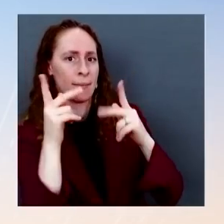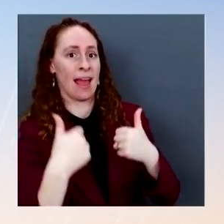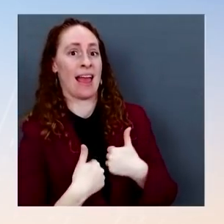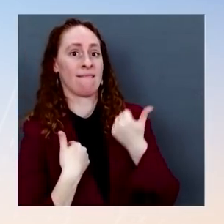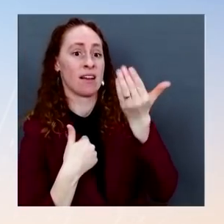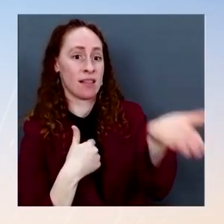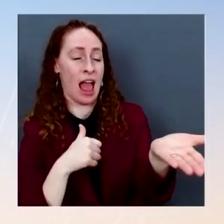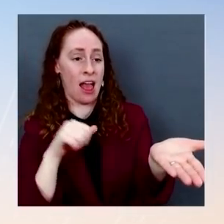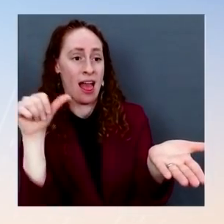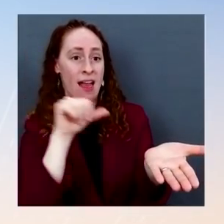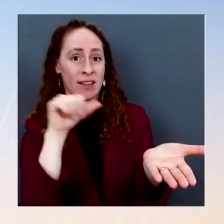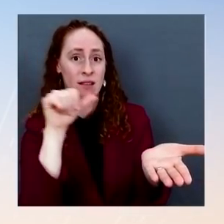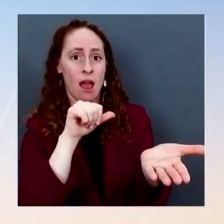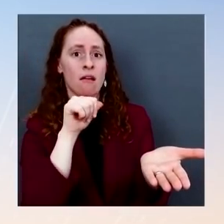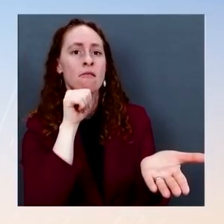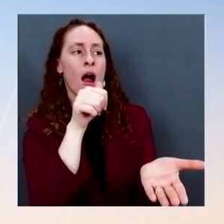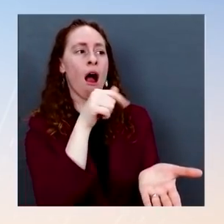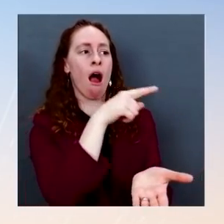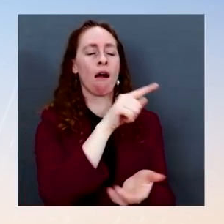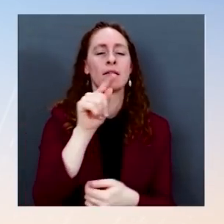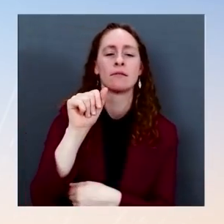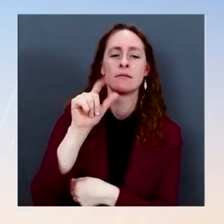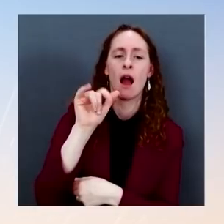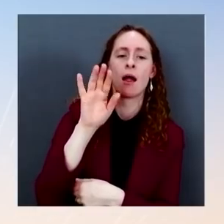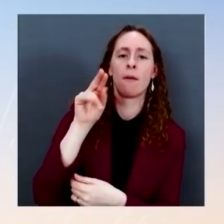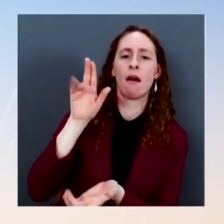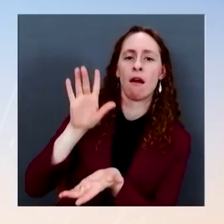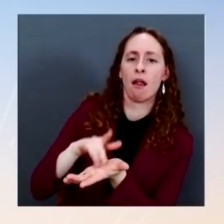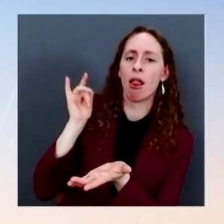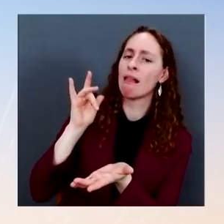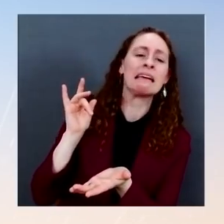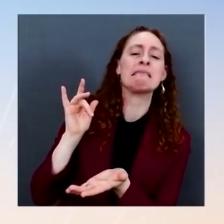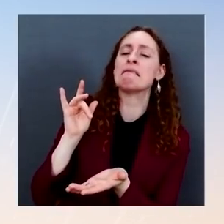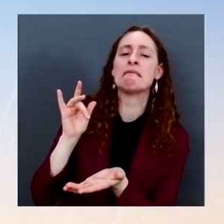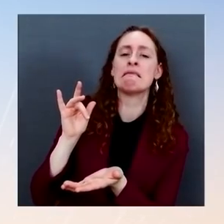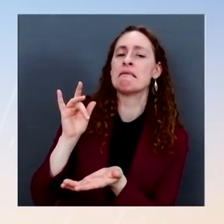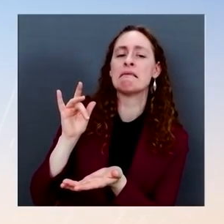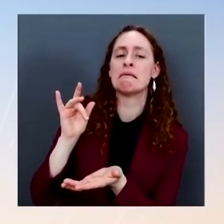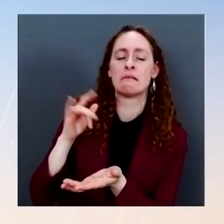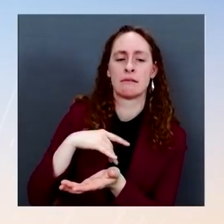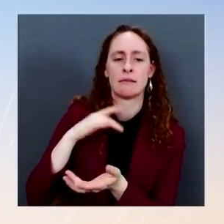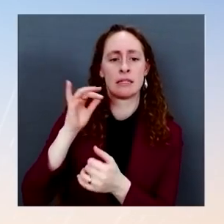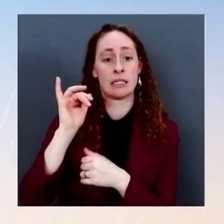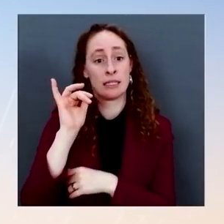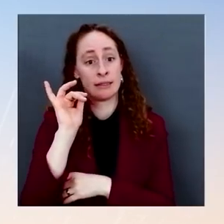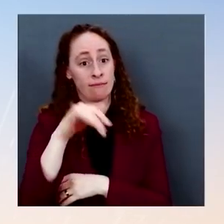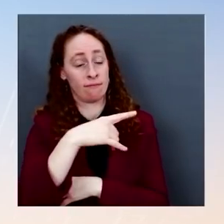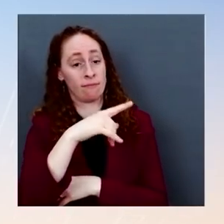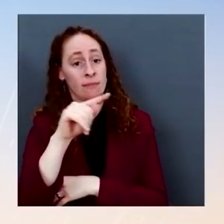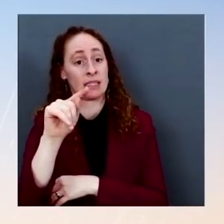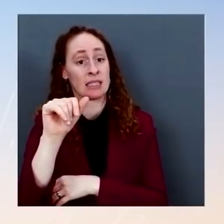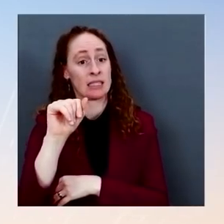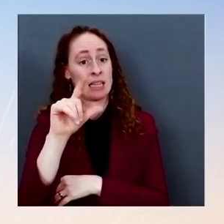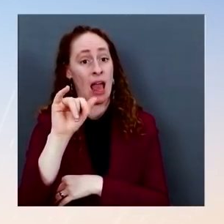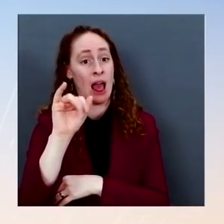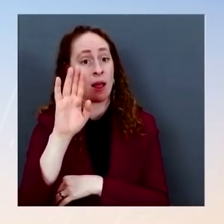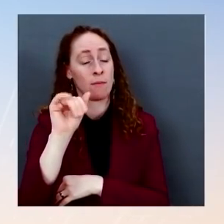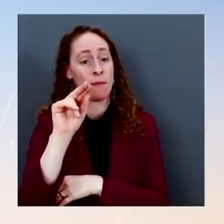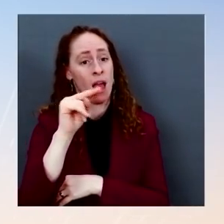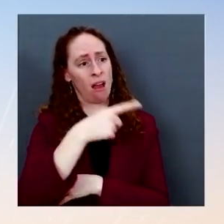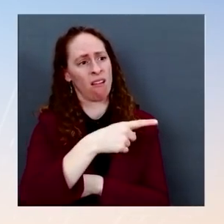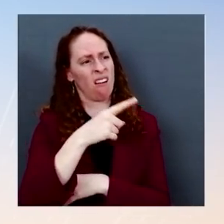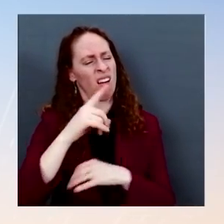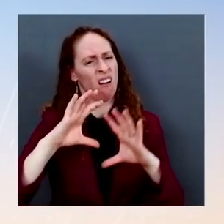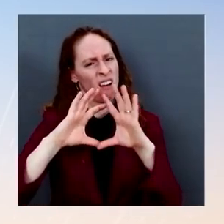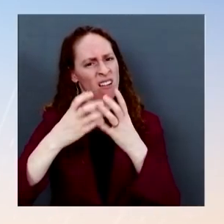as a specially designated global terrorist group. That certainly has not changed, but this is, of course, complicated by the